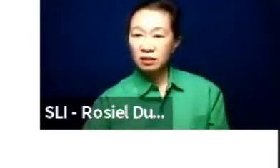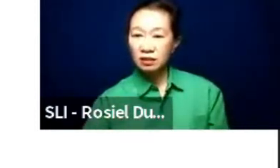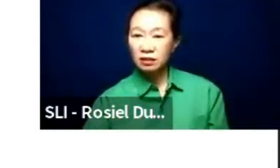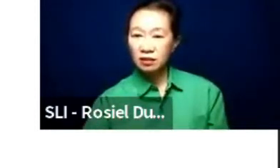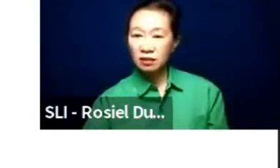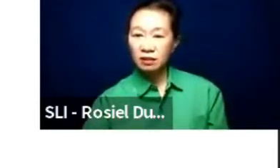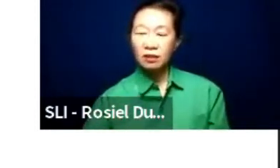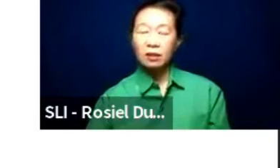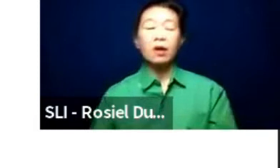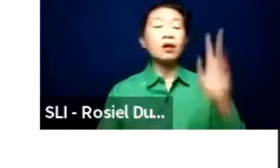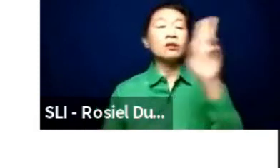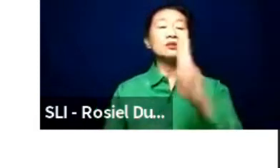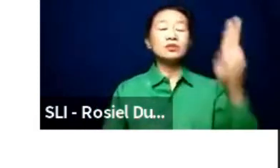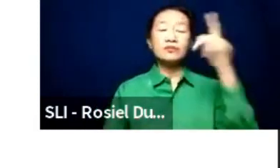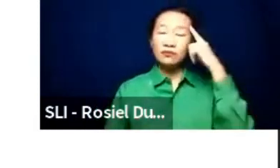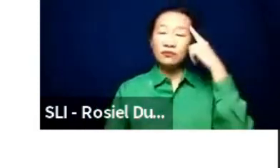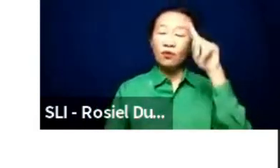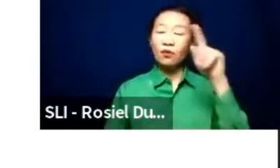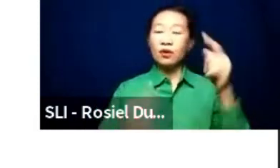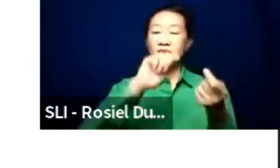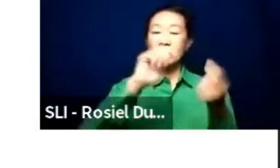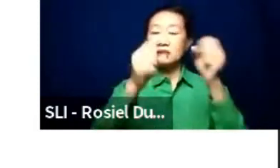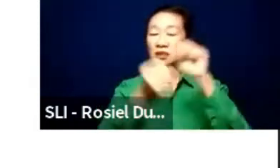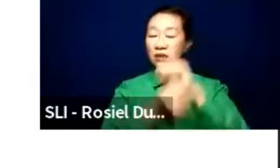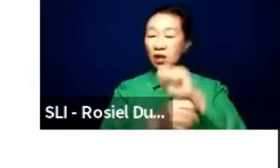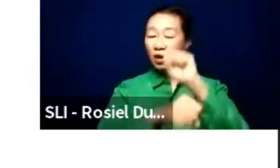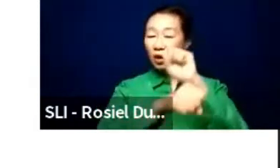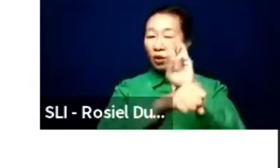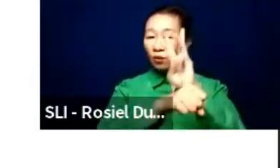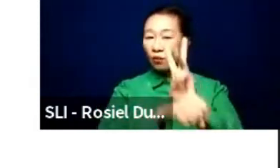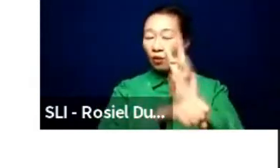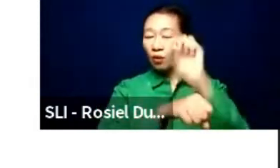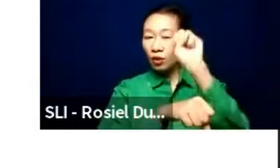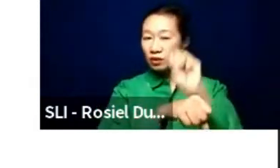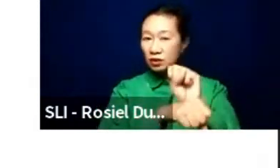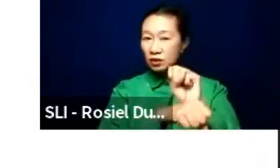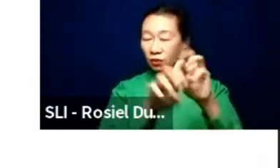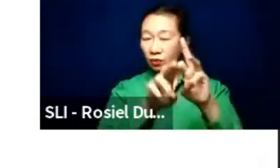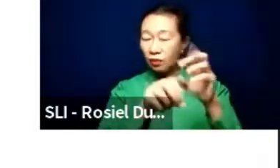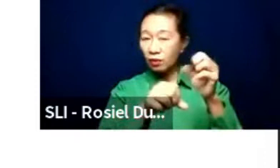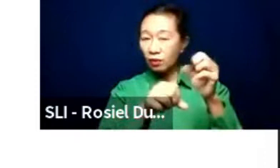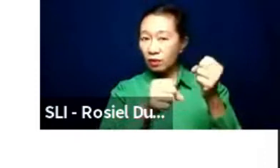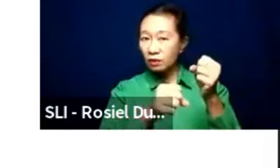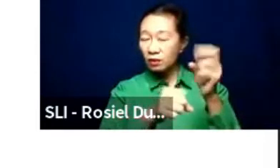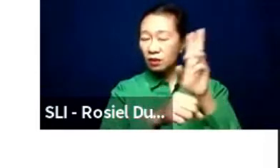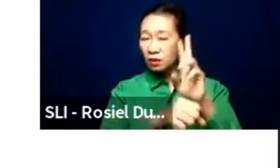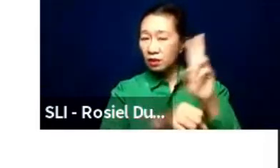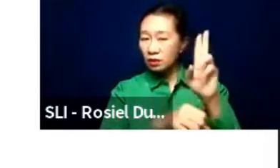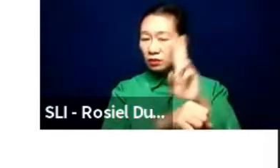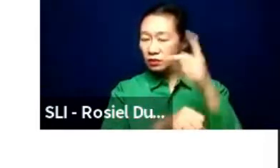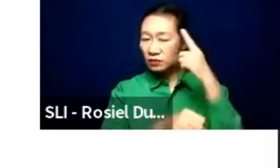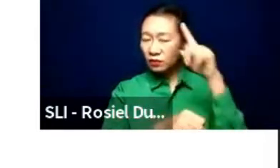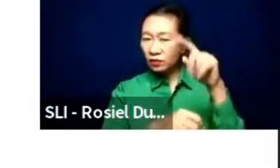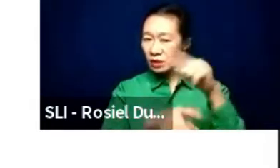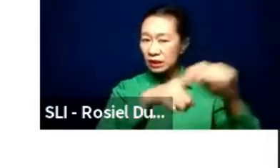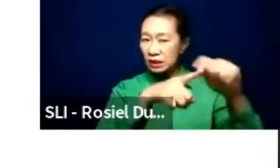workshop, hindi siya forever na nagsistay doon, kundi ginagamit niya yung sheltered employment as training